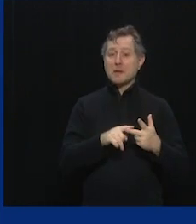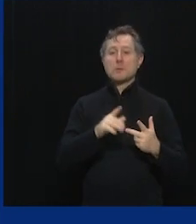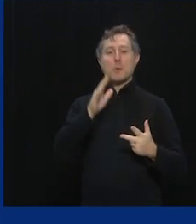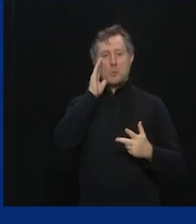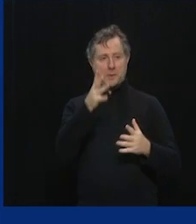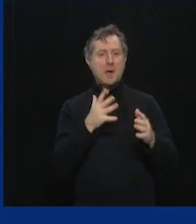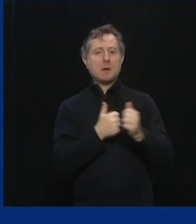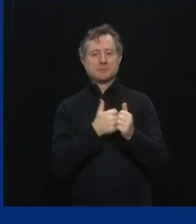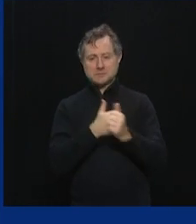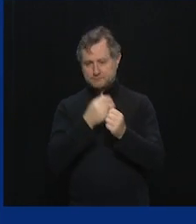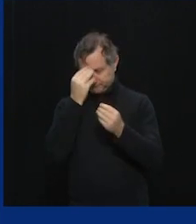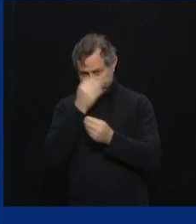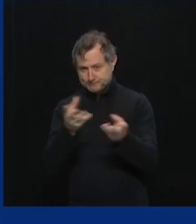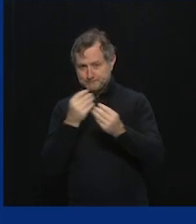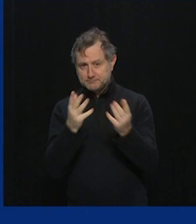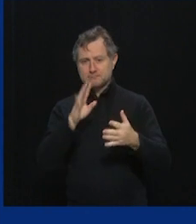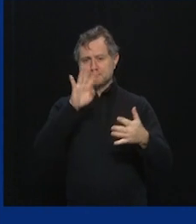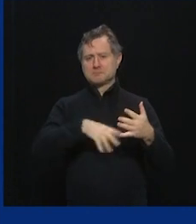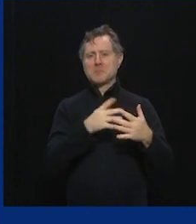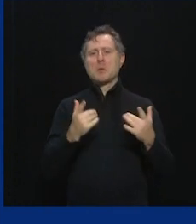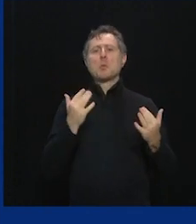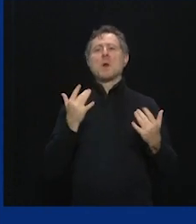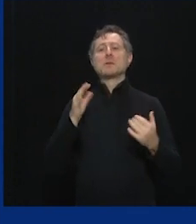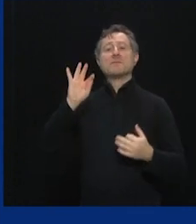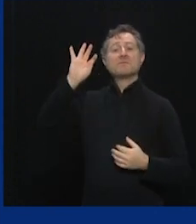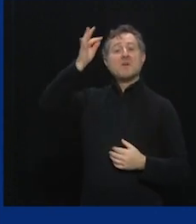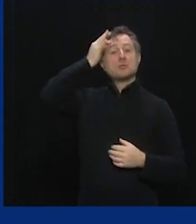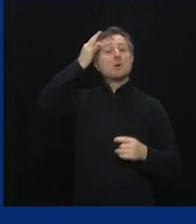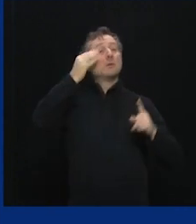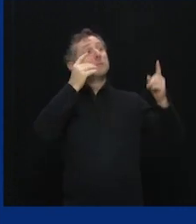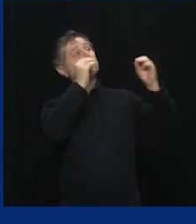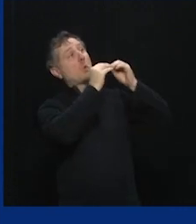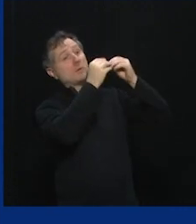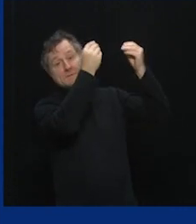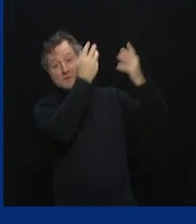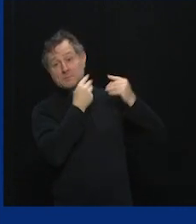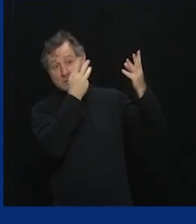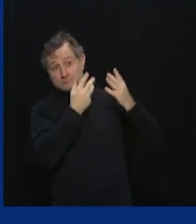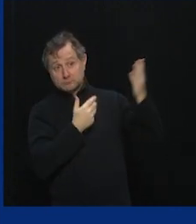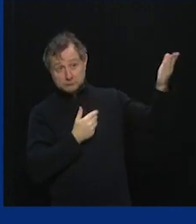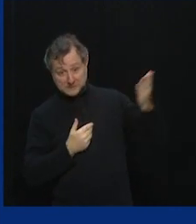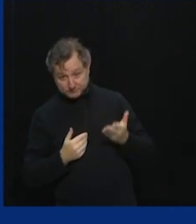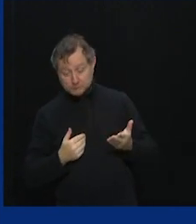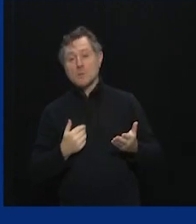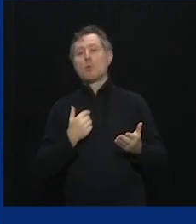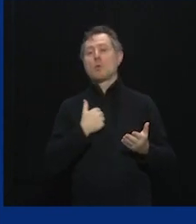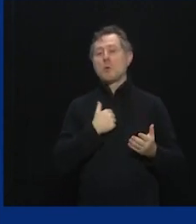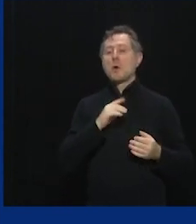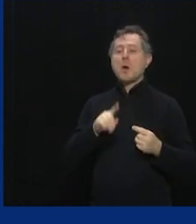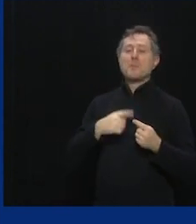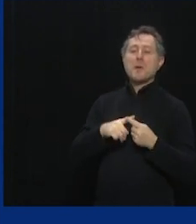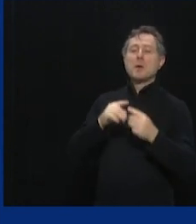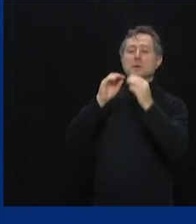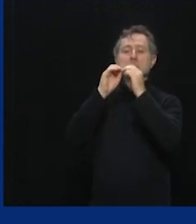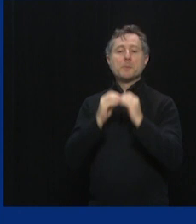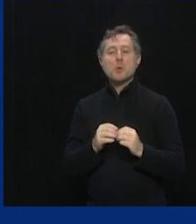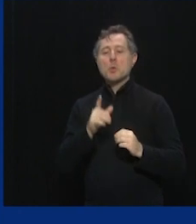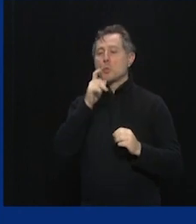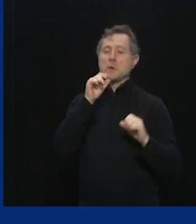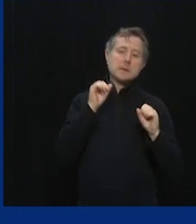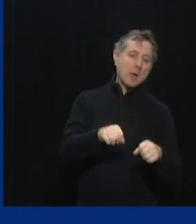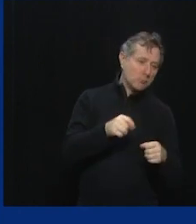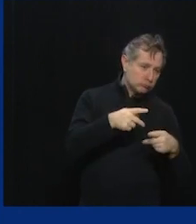for more information from the federal government on how this is all going to work. Right, last week the